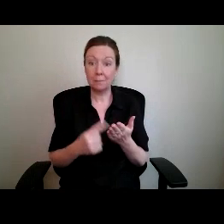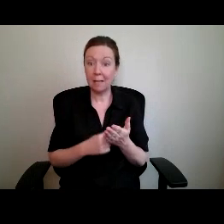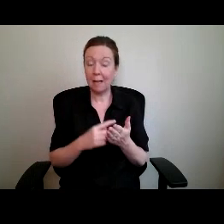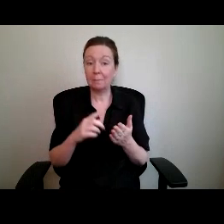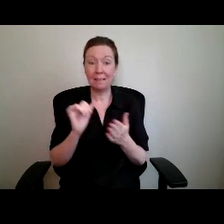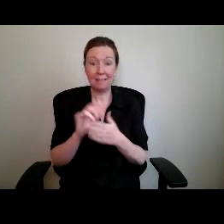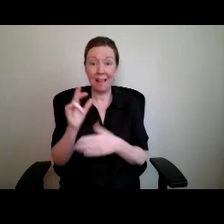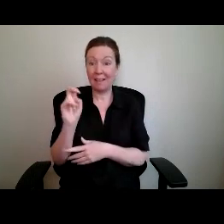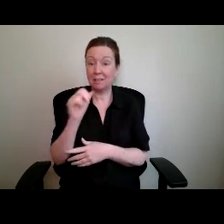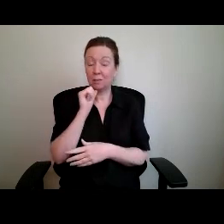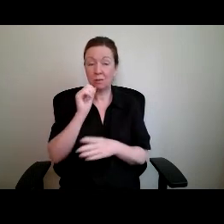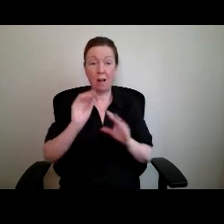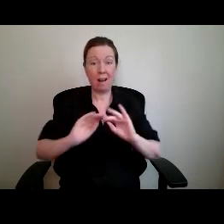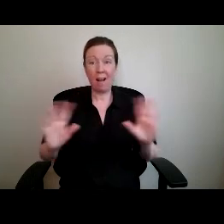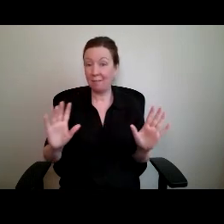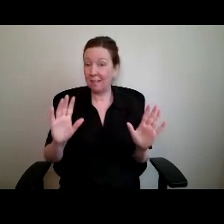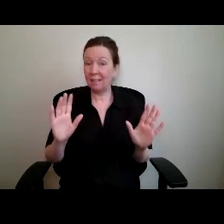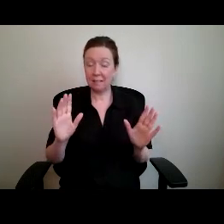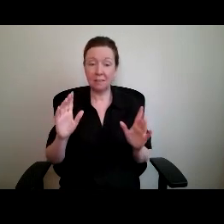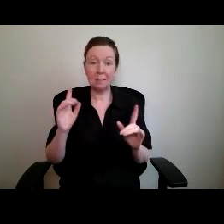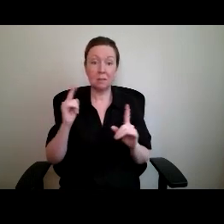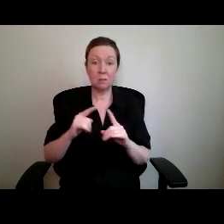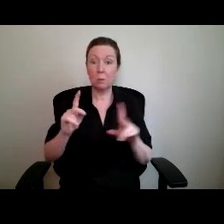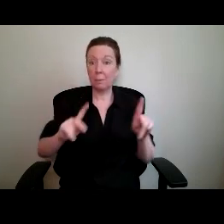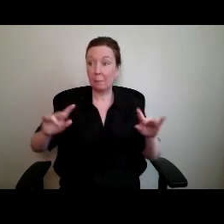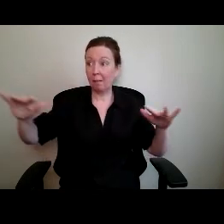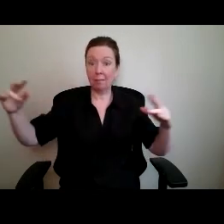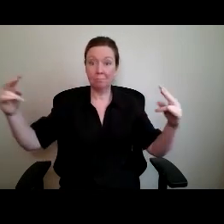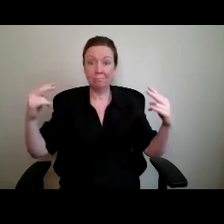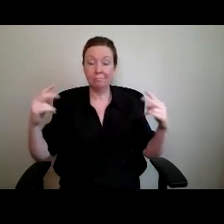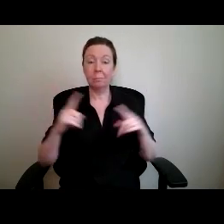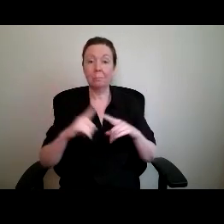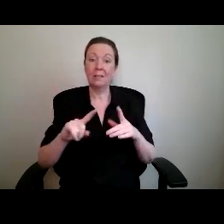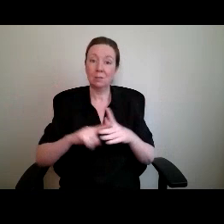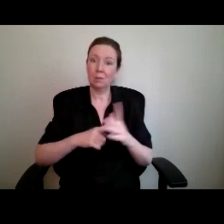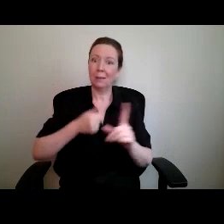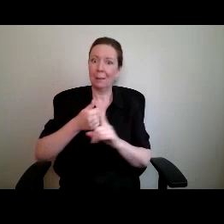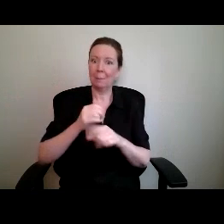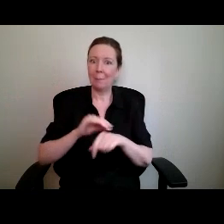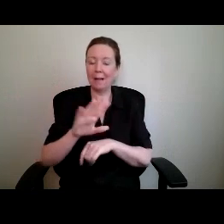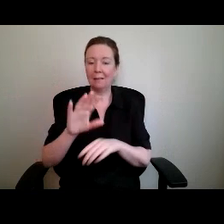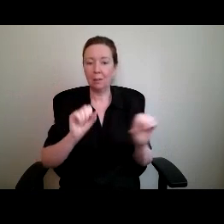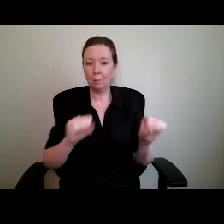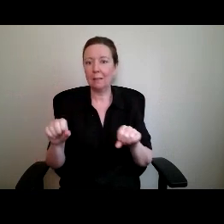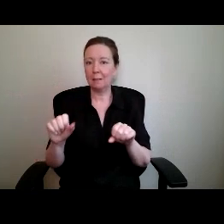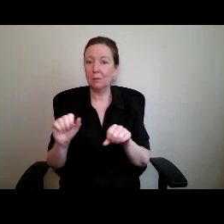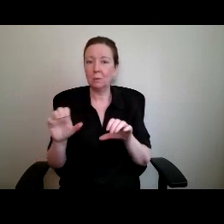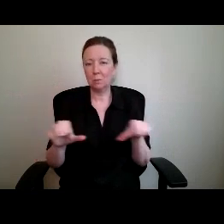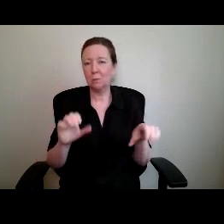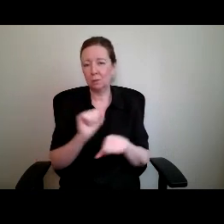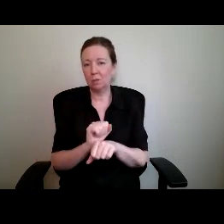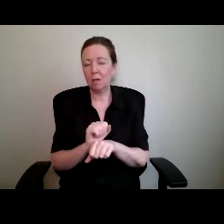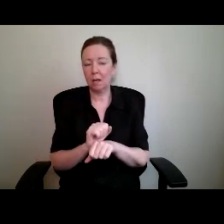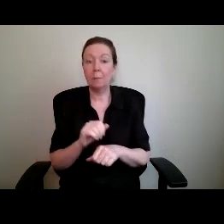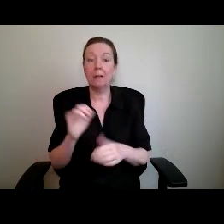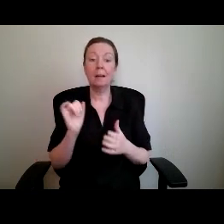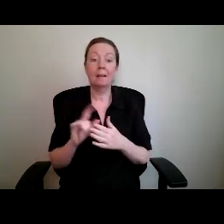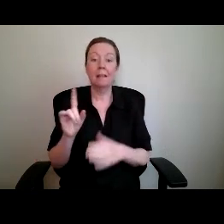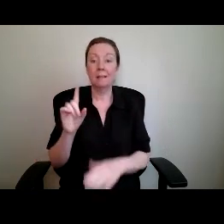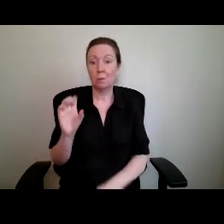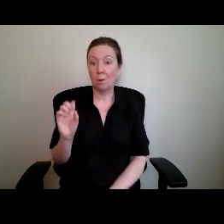may not be immediately obvious, but it starts to impact their ability to perform their job. And this is where OVR